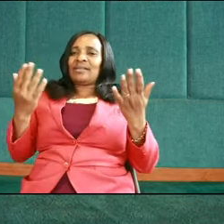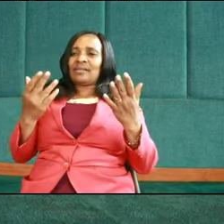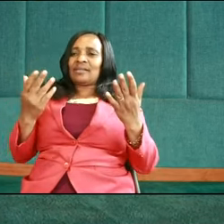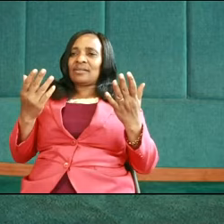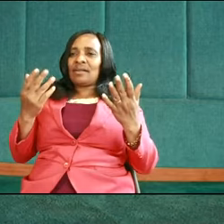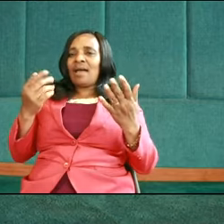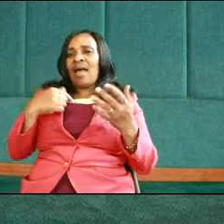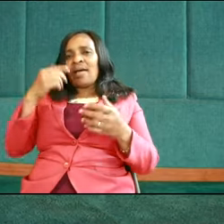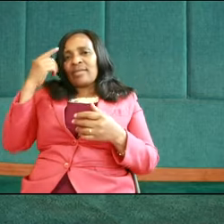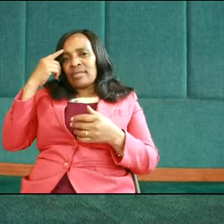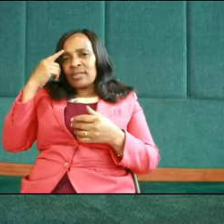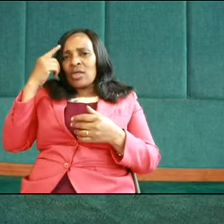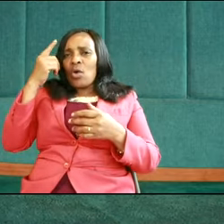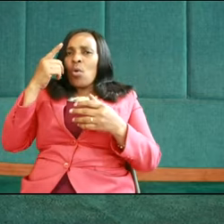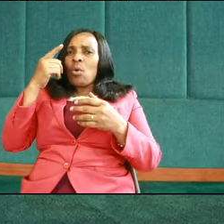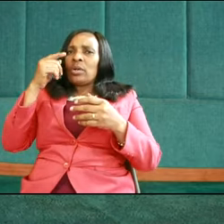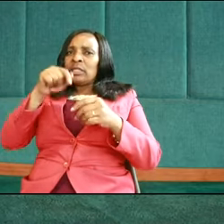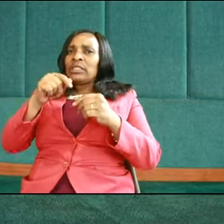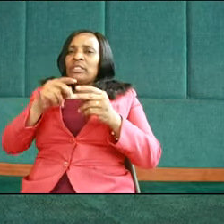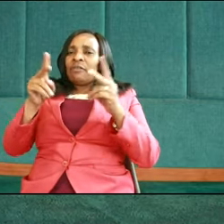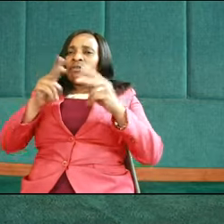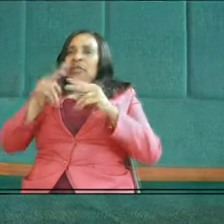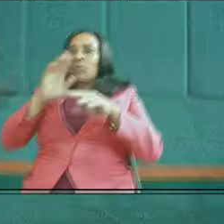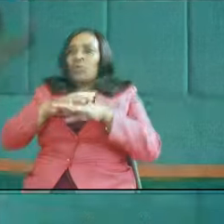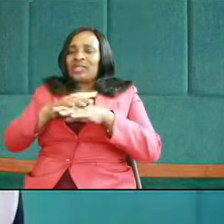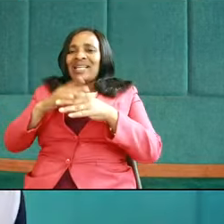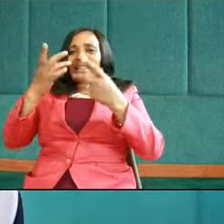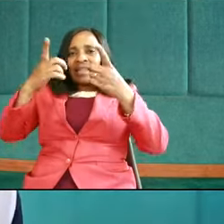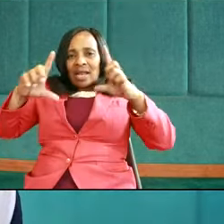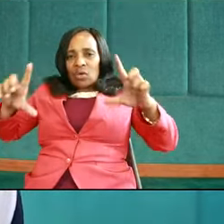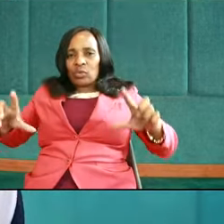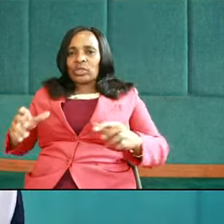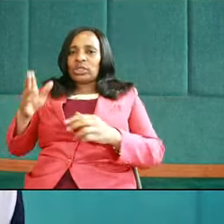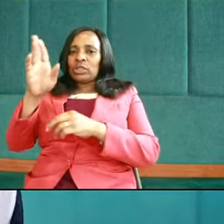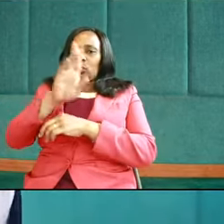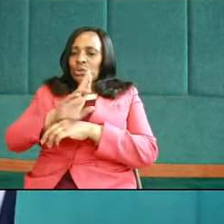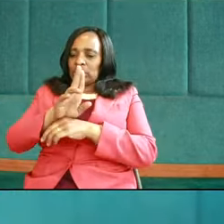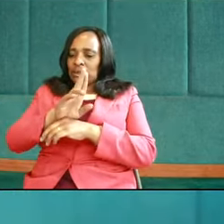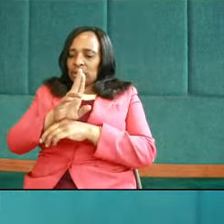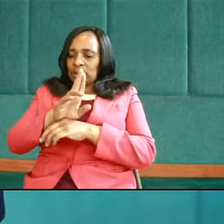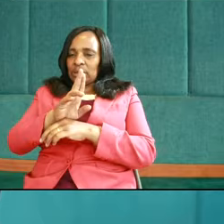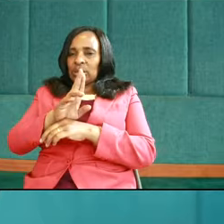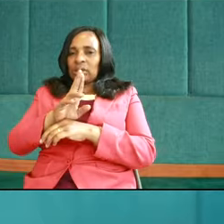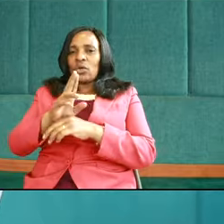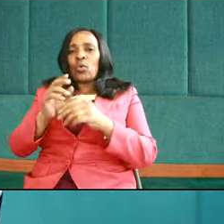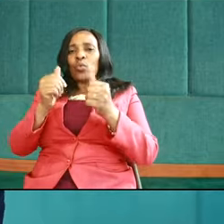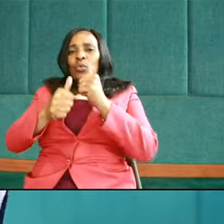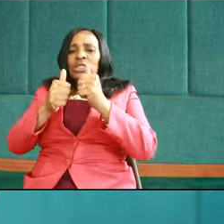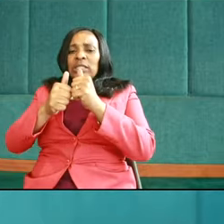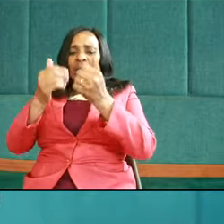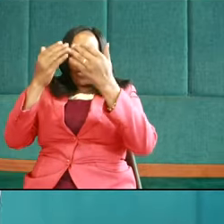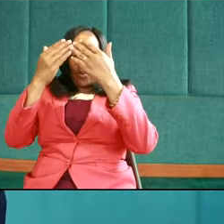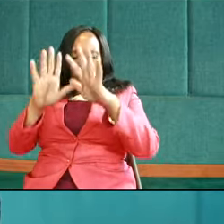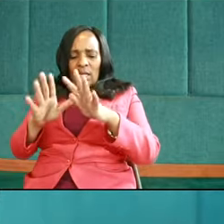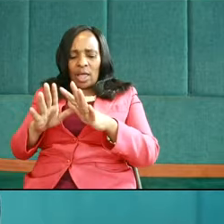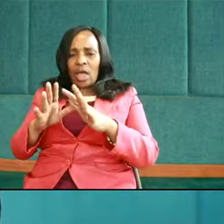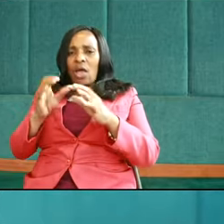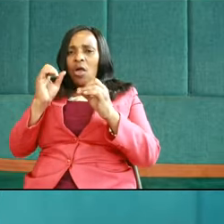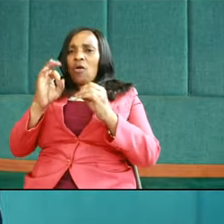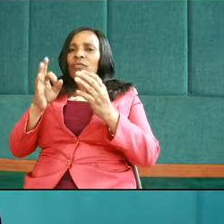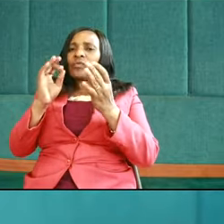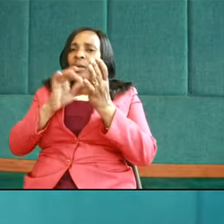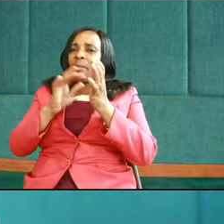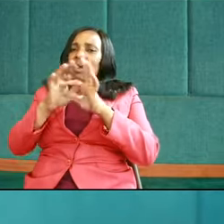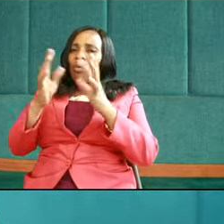the devil is very, very good at is the language that he uses. Since he's very much aware of the Bible and the word